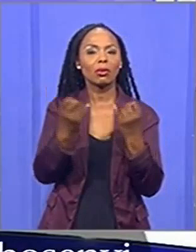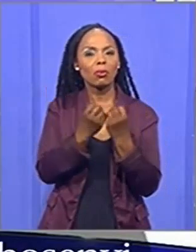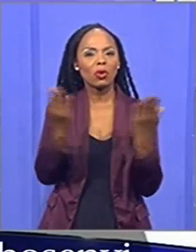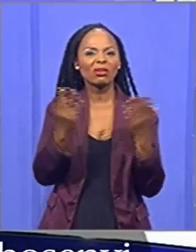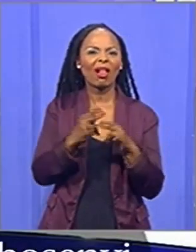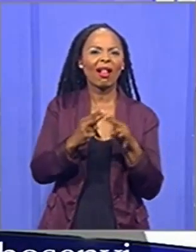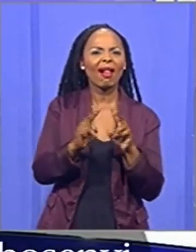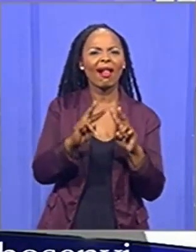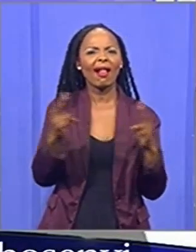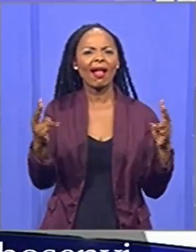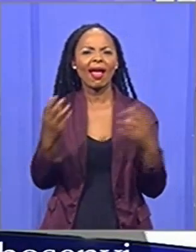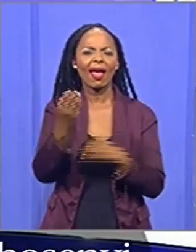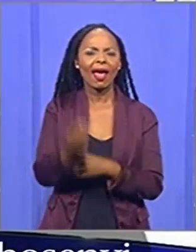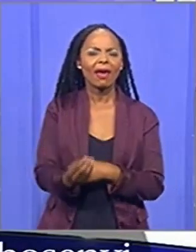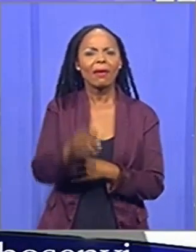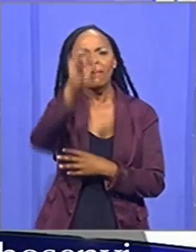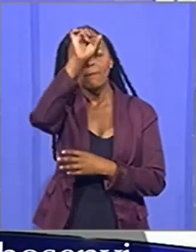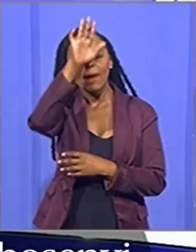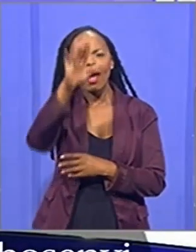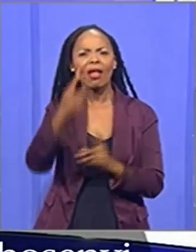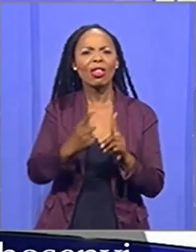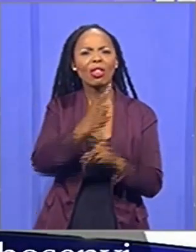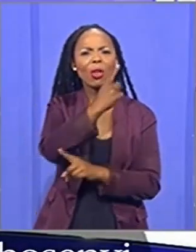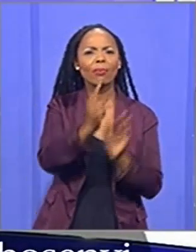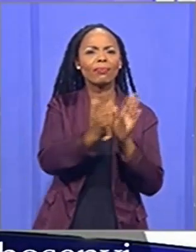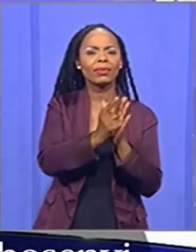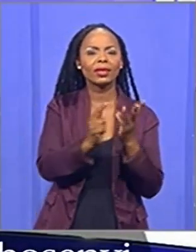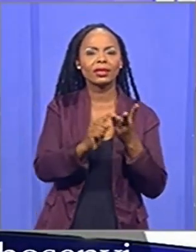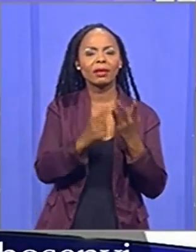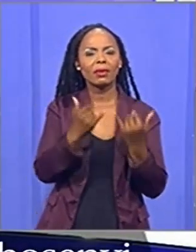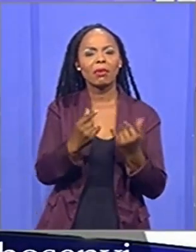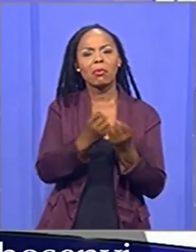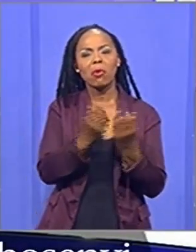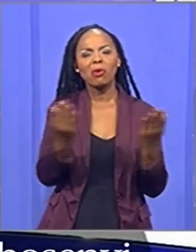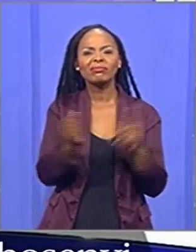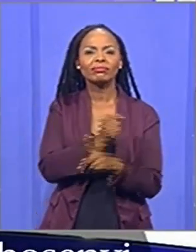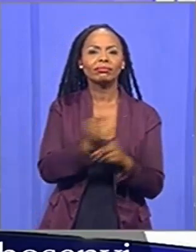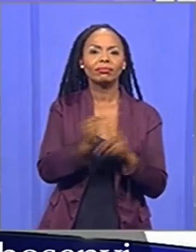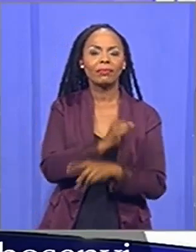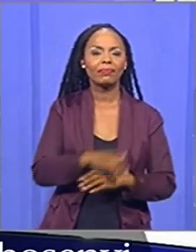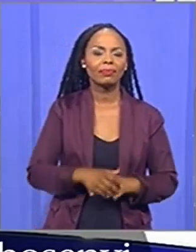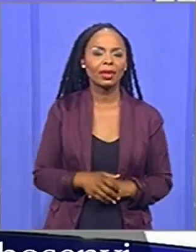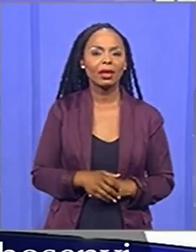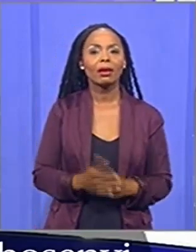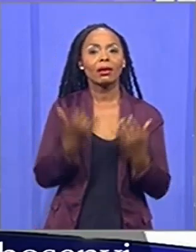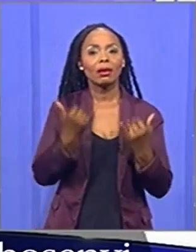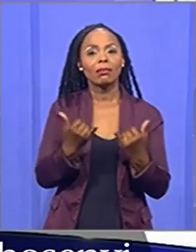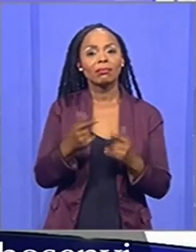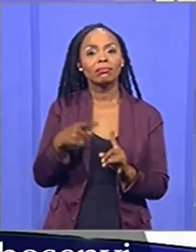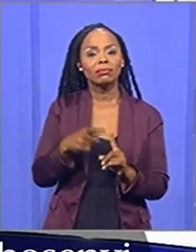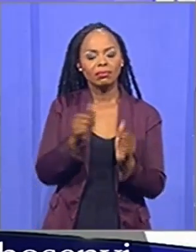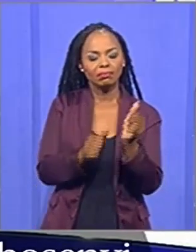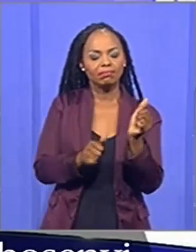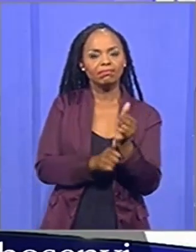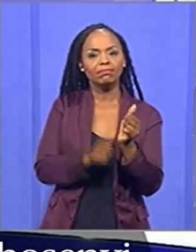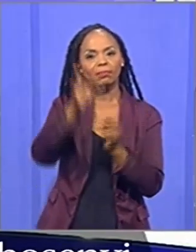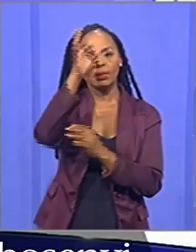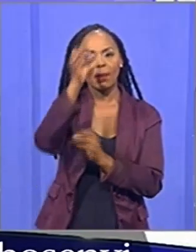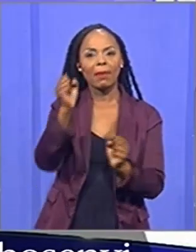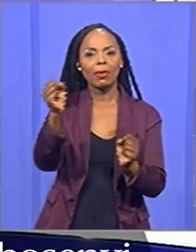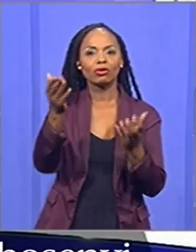dibetša meepo yeo e sego molaong le tlaišo ya bong. Se ke go ya ka motlatšatona wa maphodisa Castle